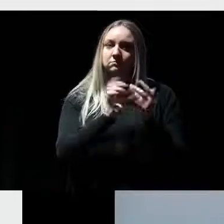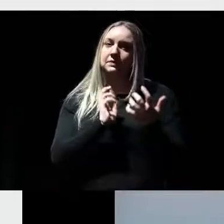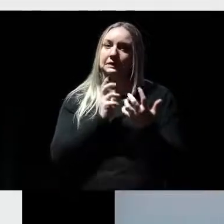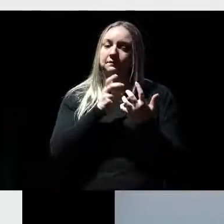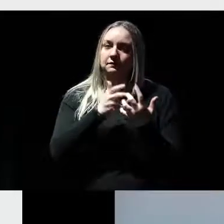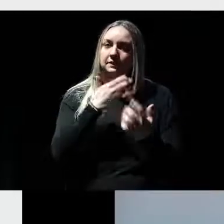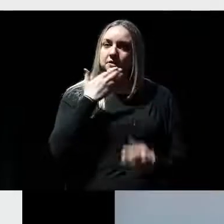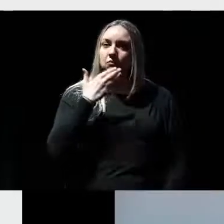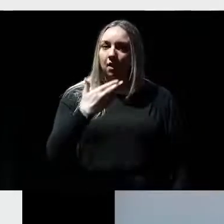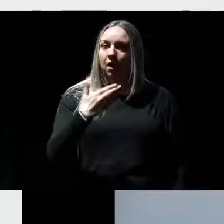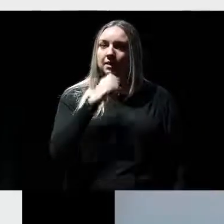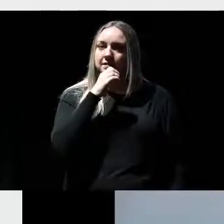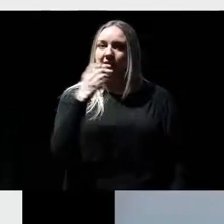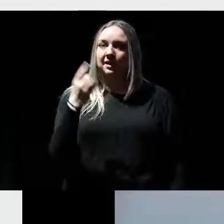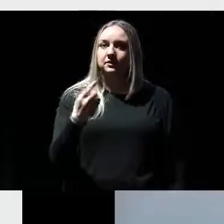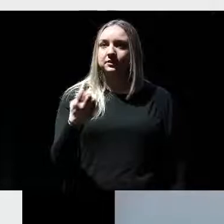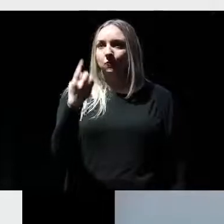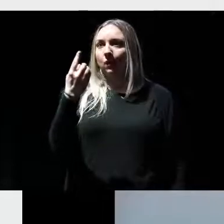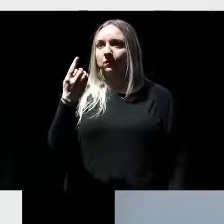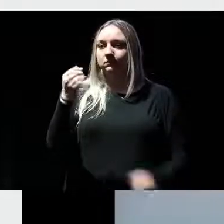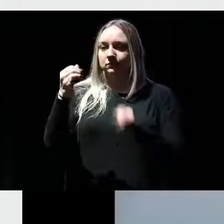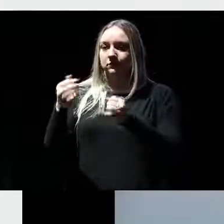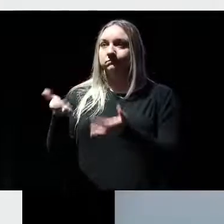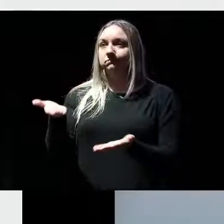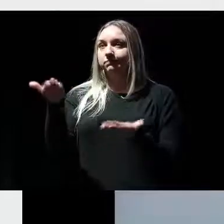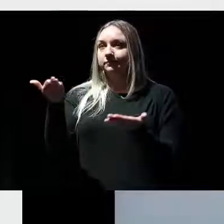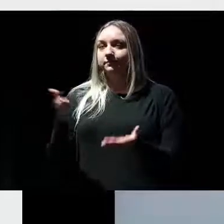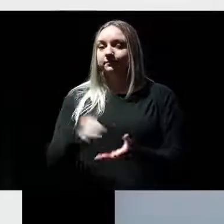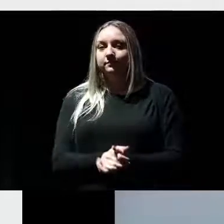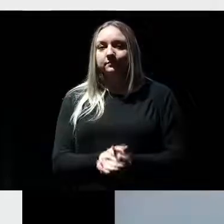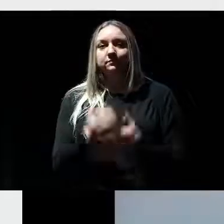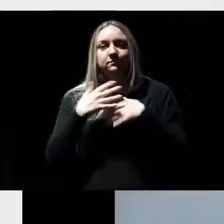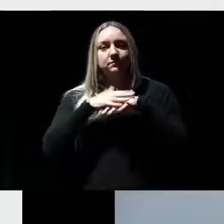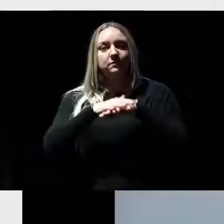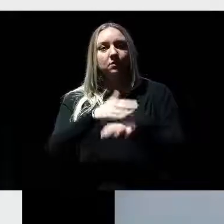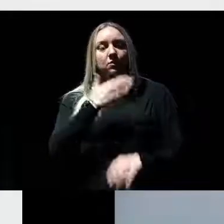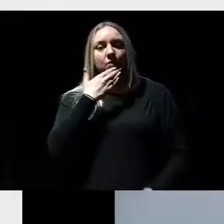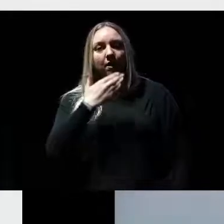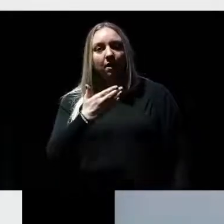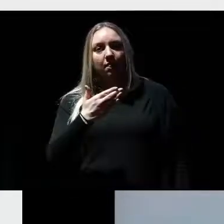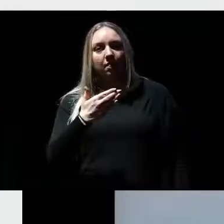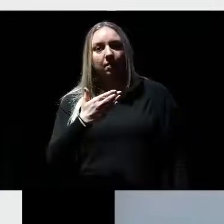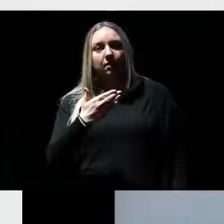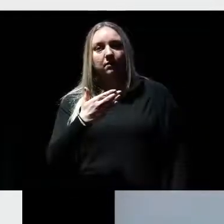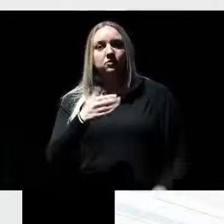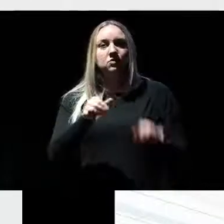way, just through the texture and the siting and the scale, that it